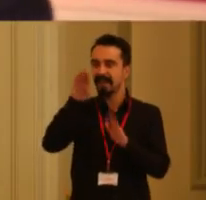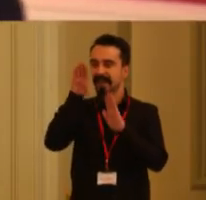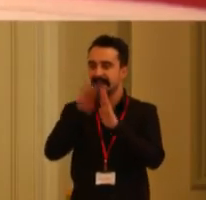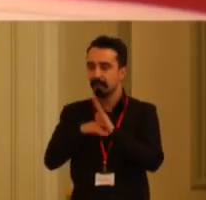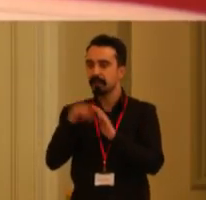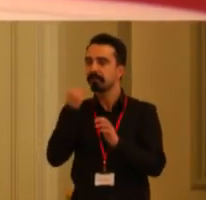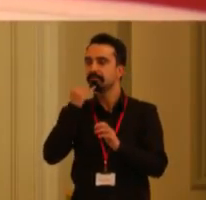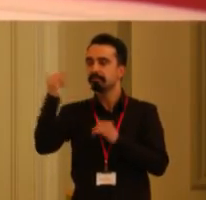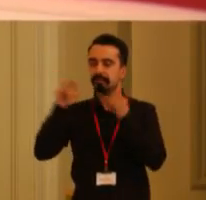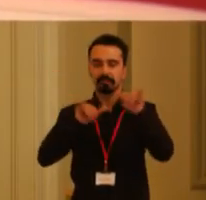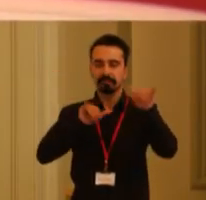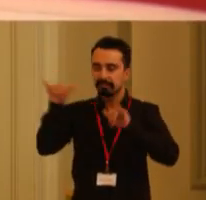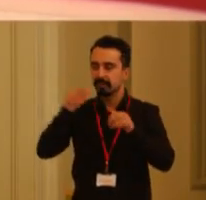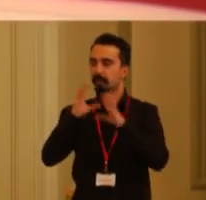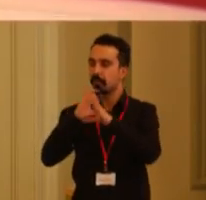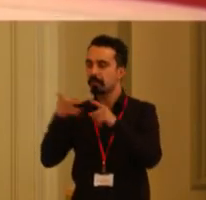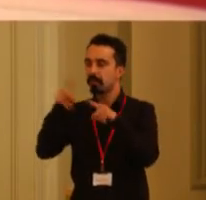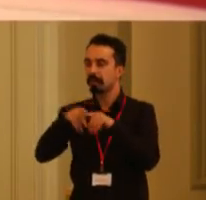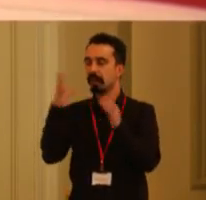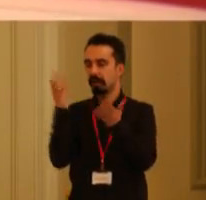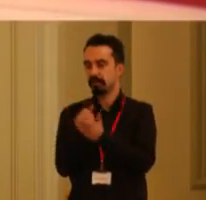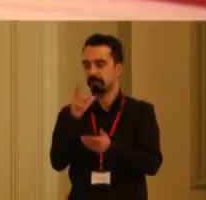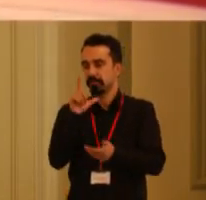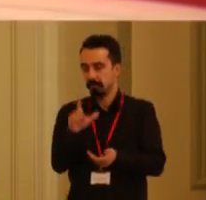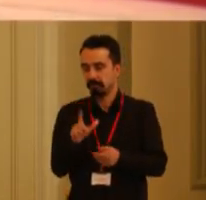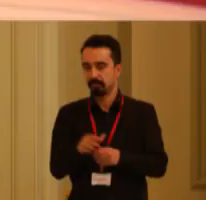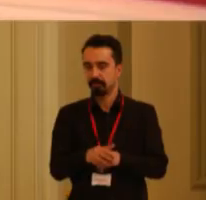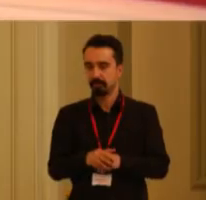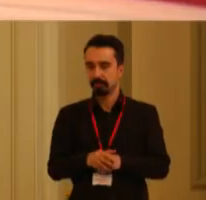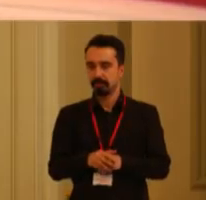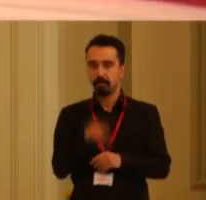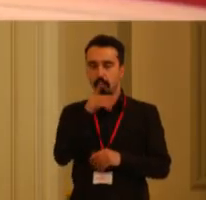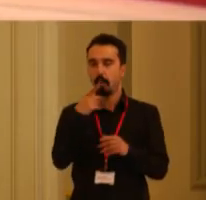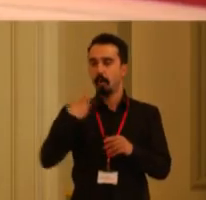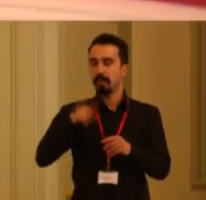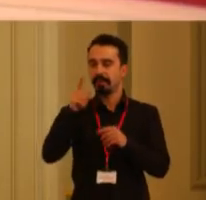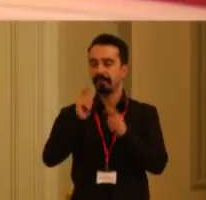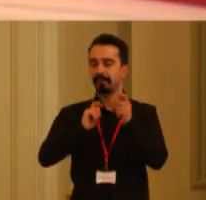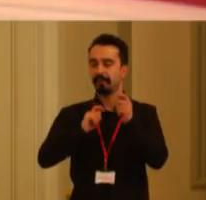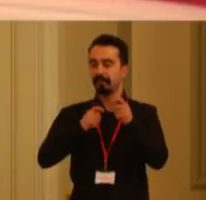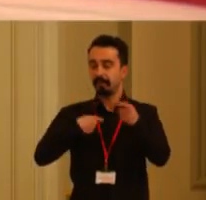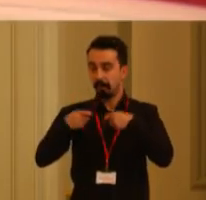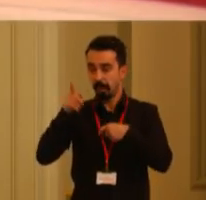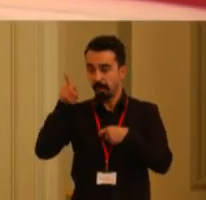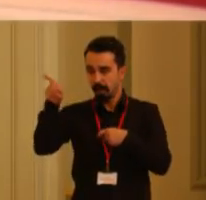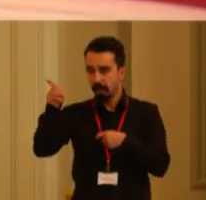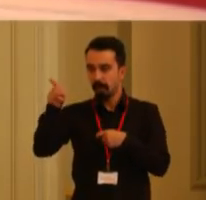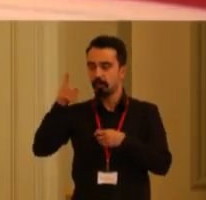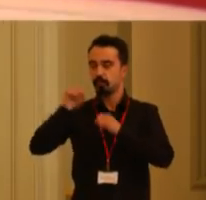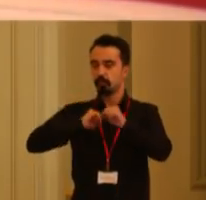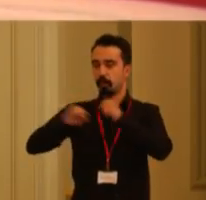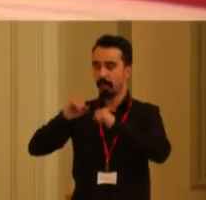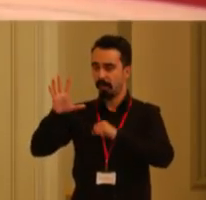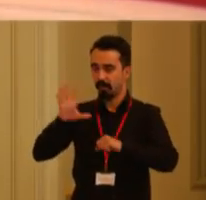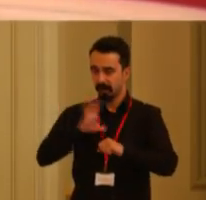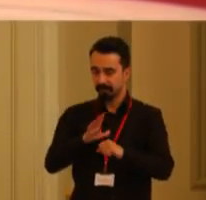other, and university students can easily access low-cost transportation, because